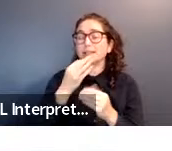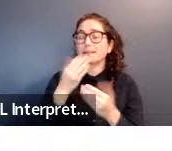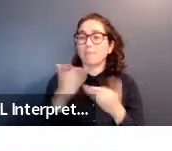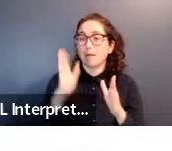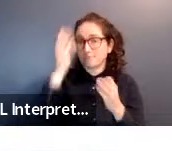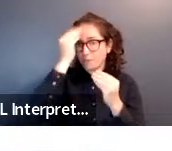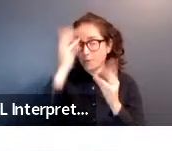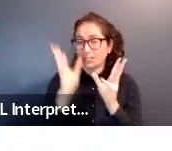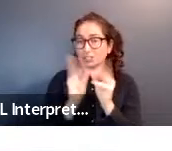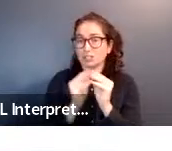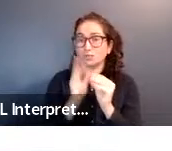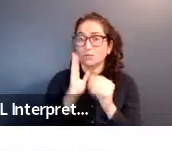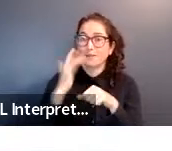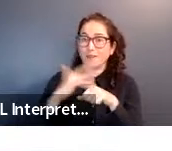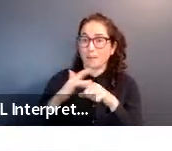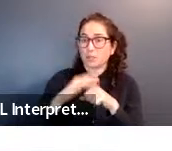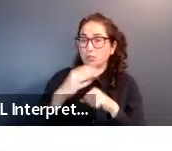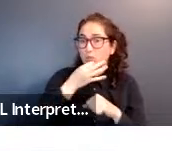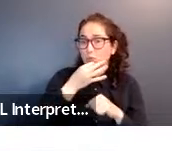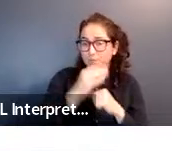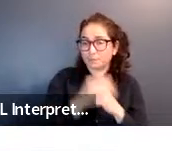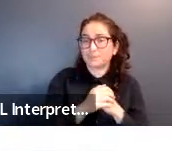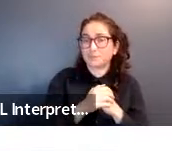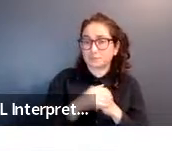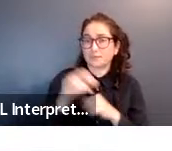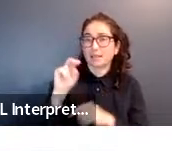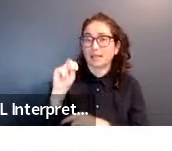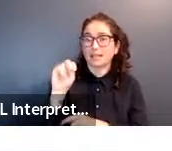sessions available in the near future at